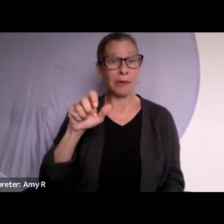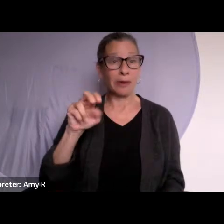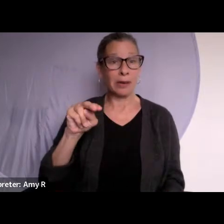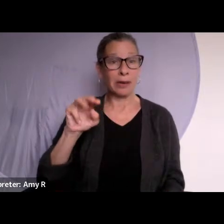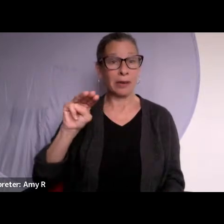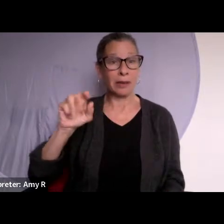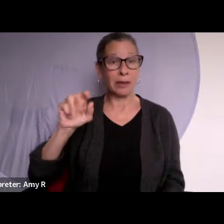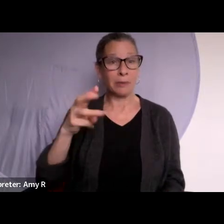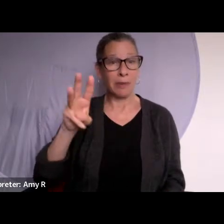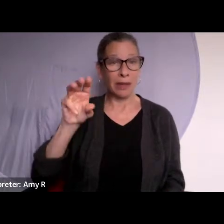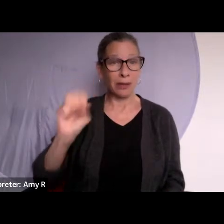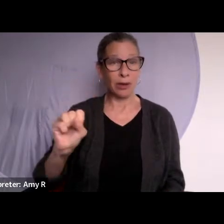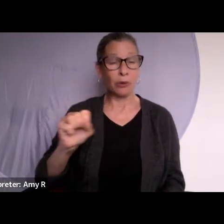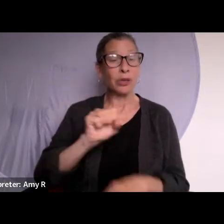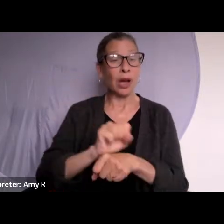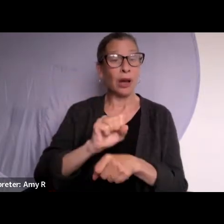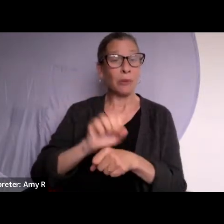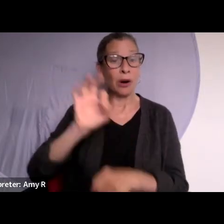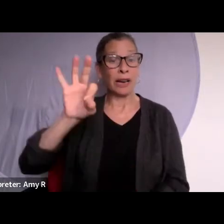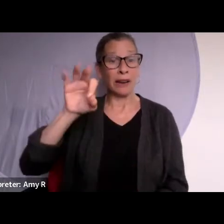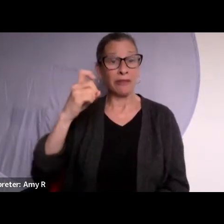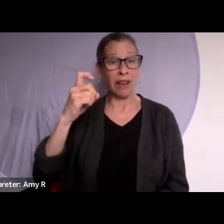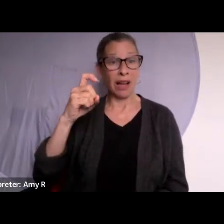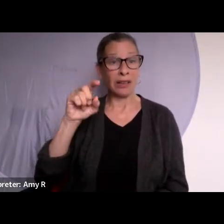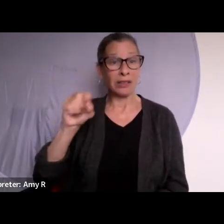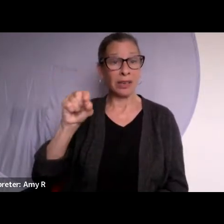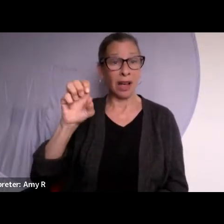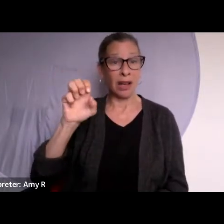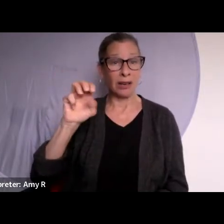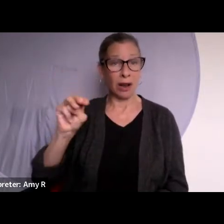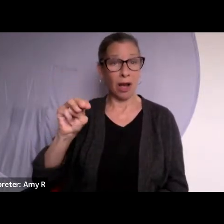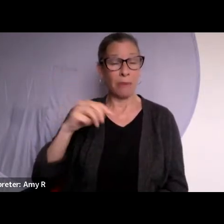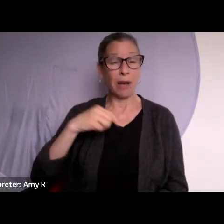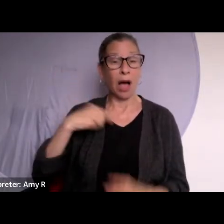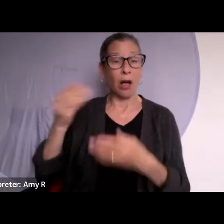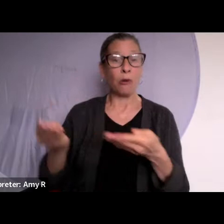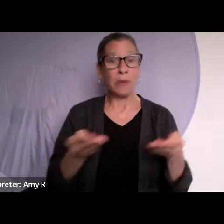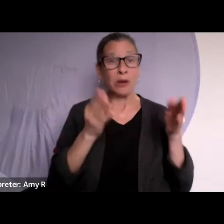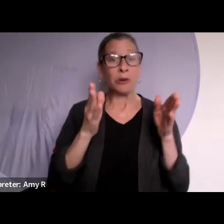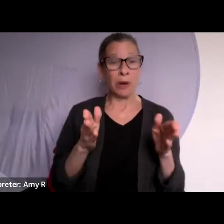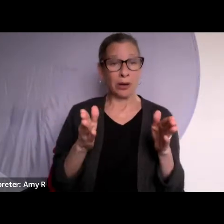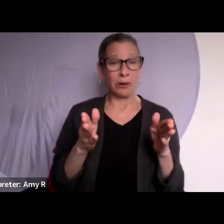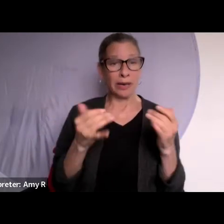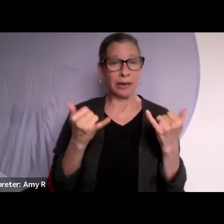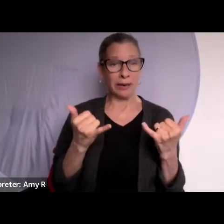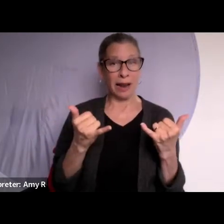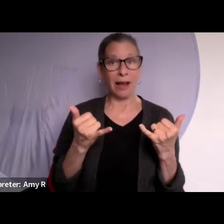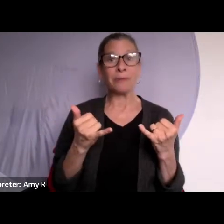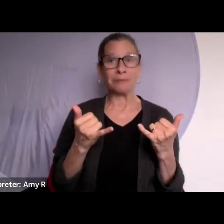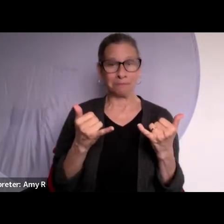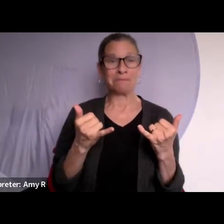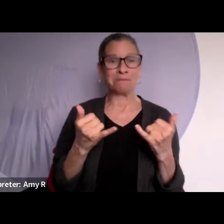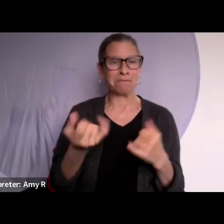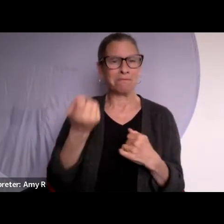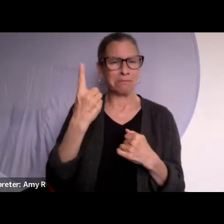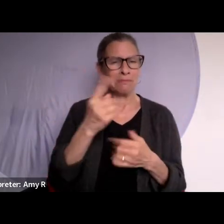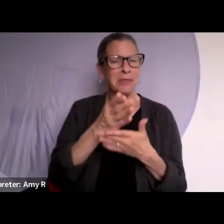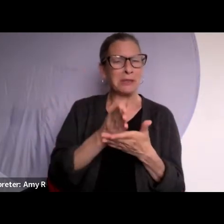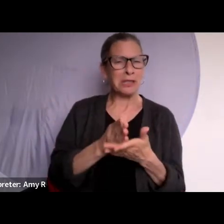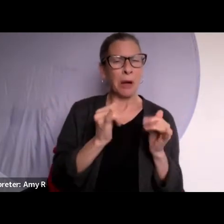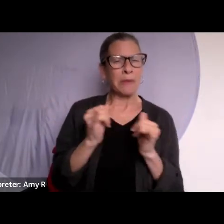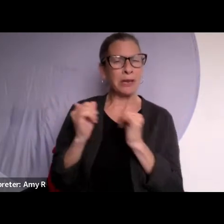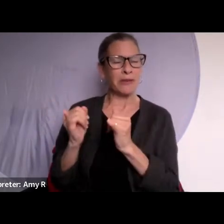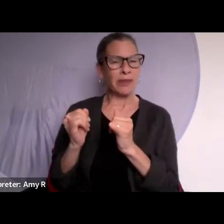senior correspondent at Fox.com, and I will be your moderator for today's panel. We understand that we have some individuals with